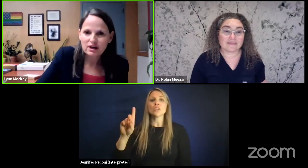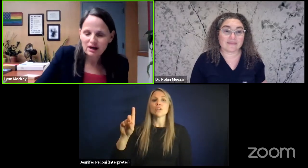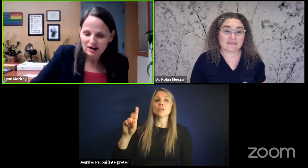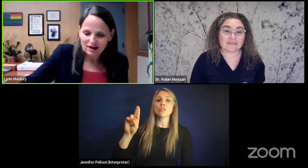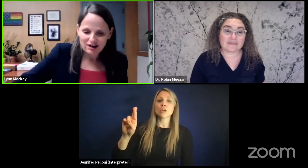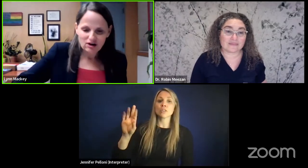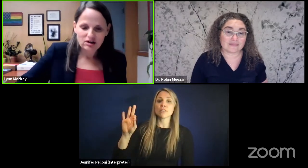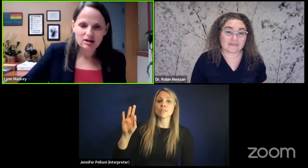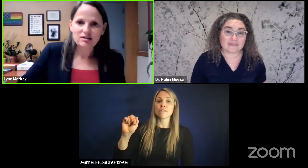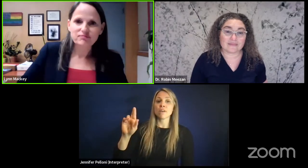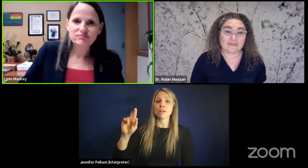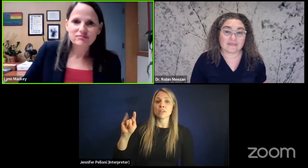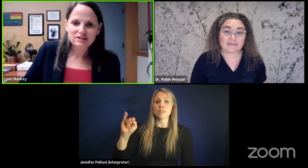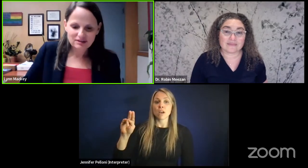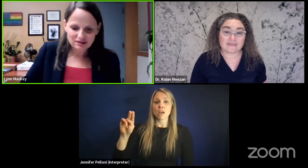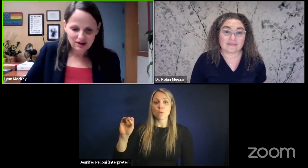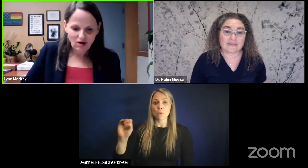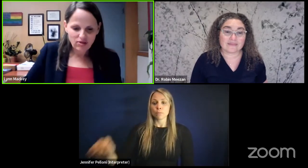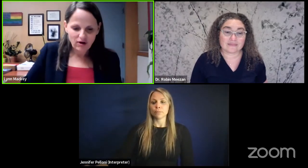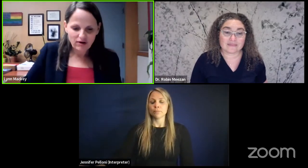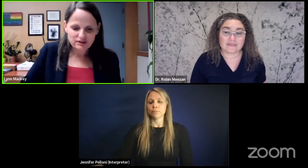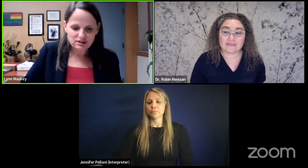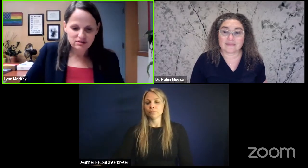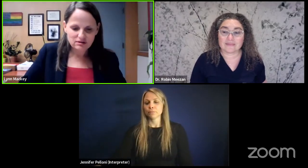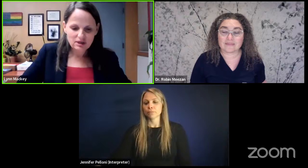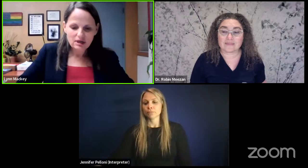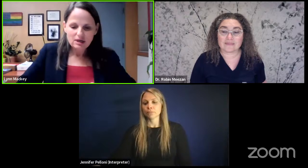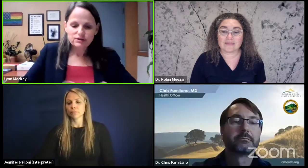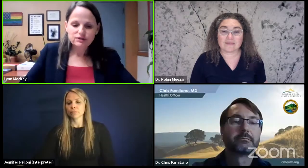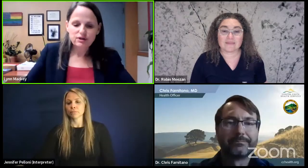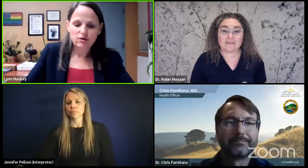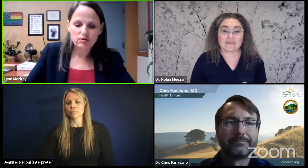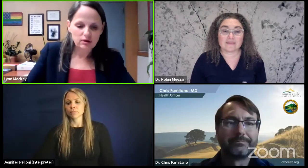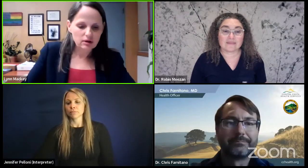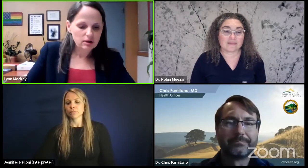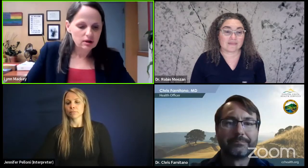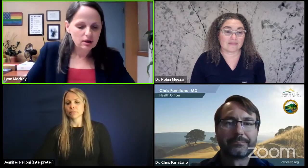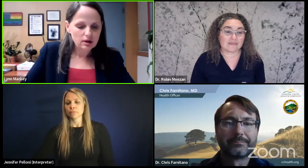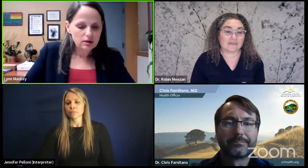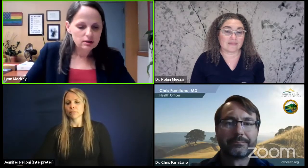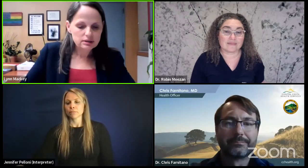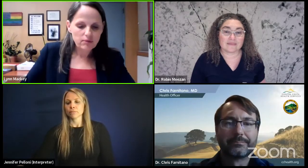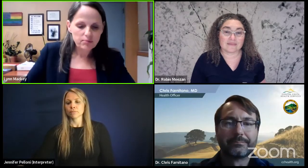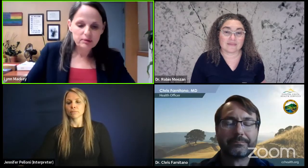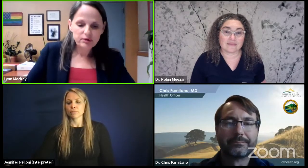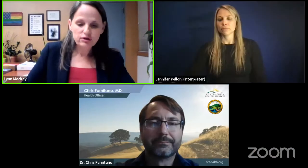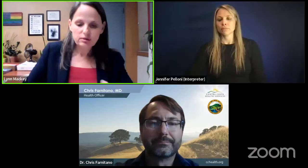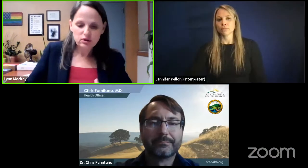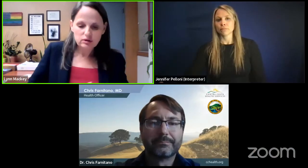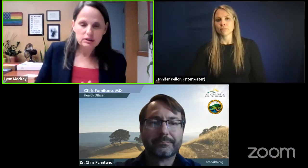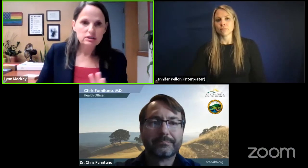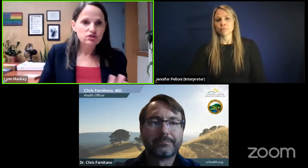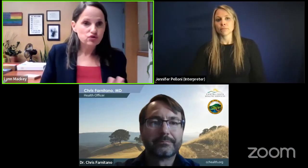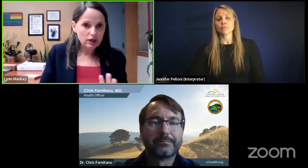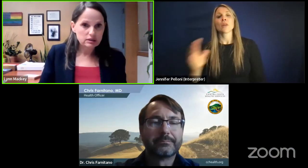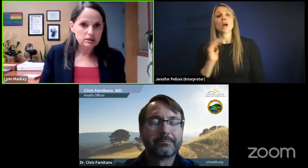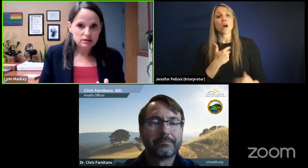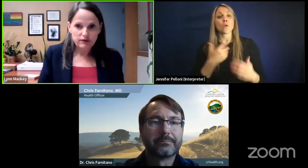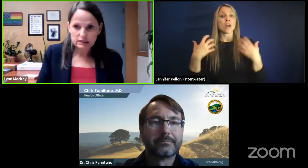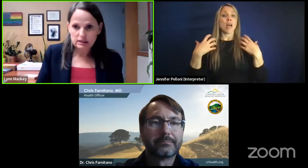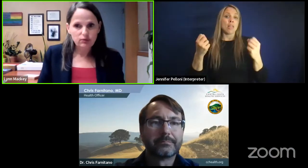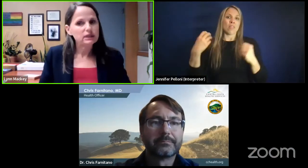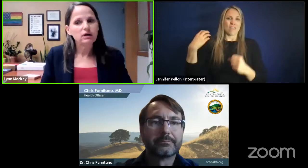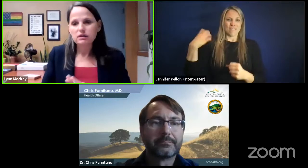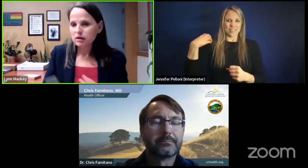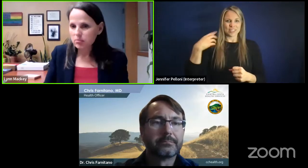Farentano, our health officer. So some people in the community distrust